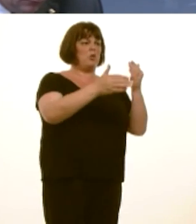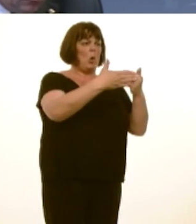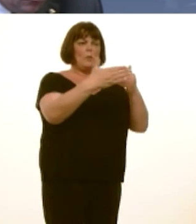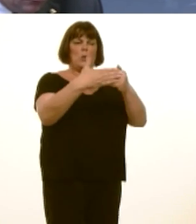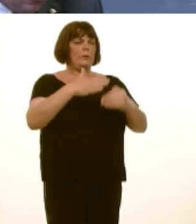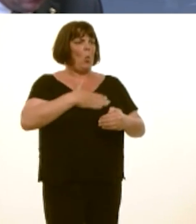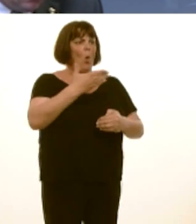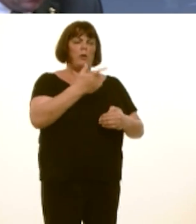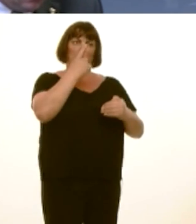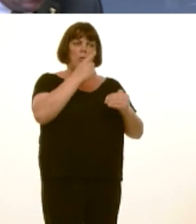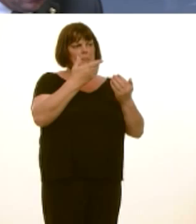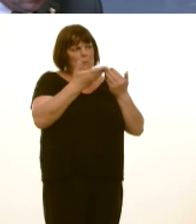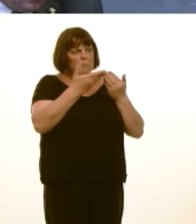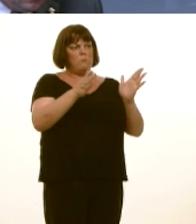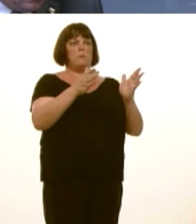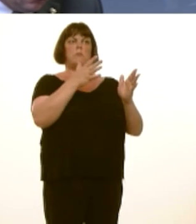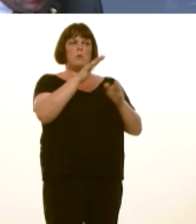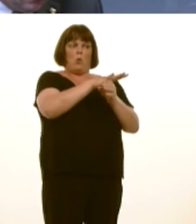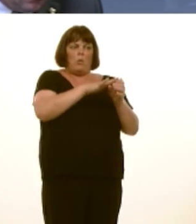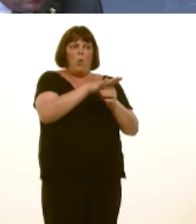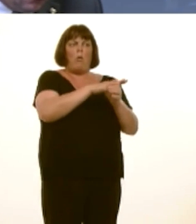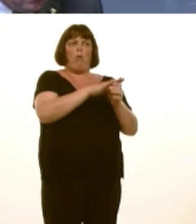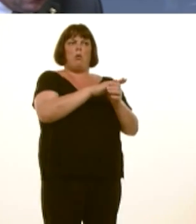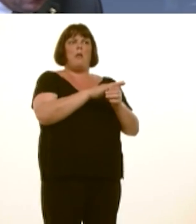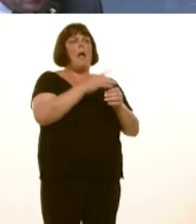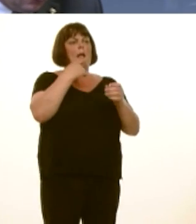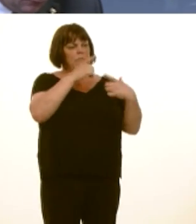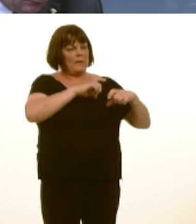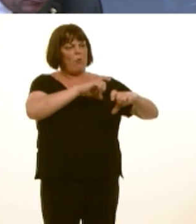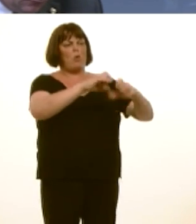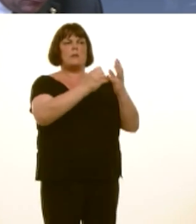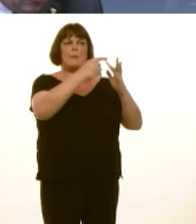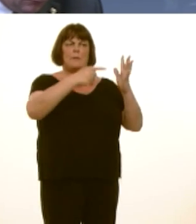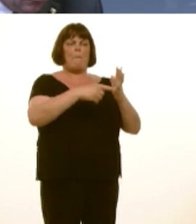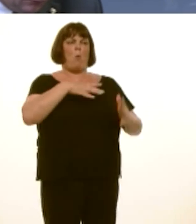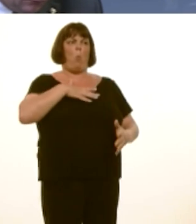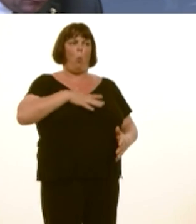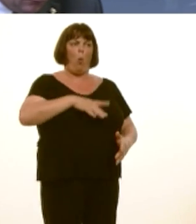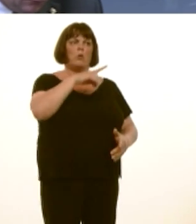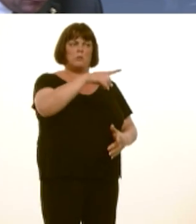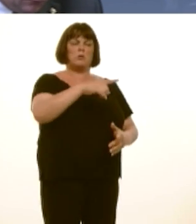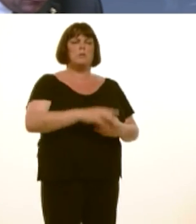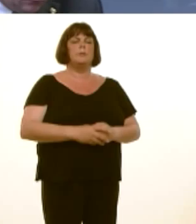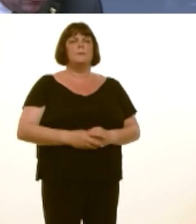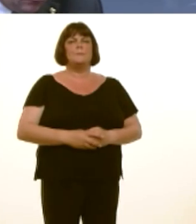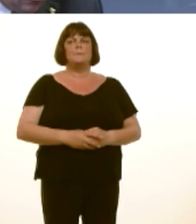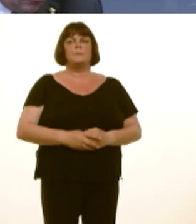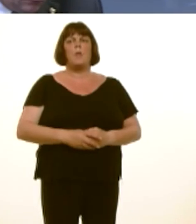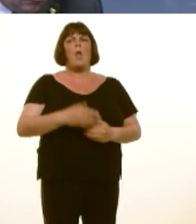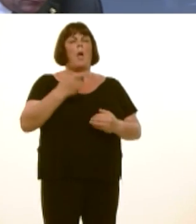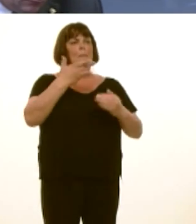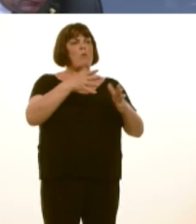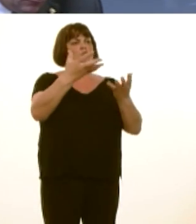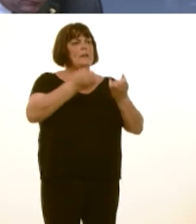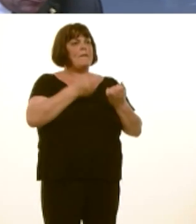Communities Minister also said that it should continue in September and has written to members to that effect. I've now had a letter